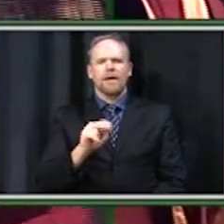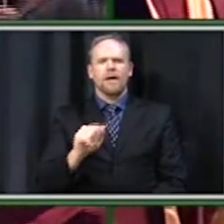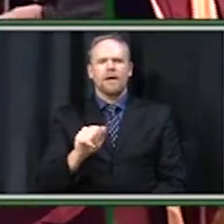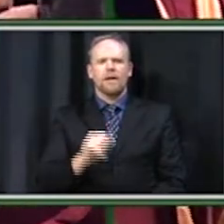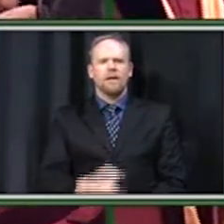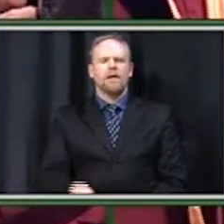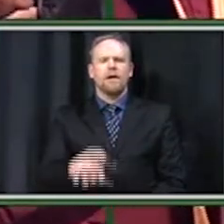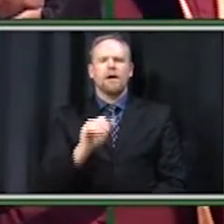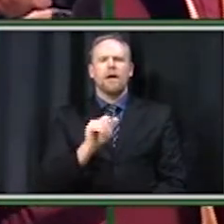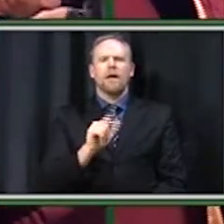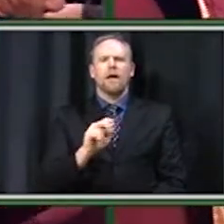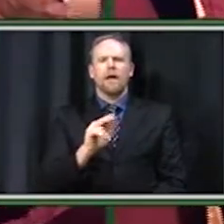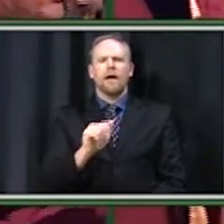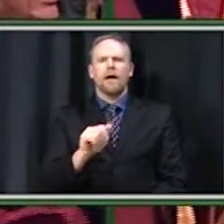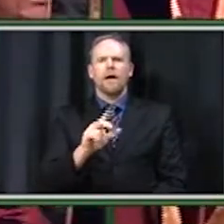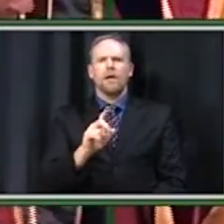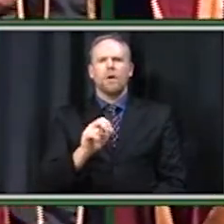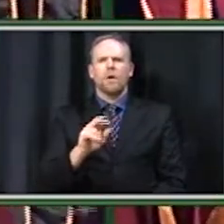Alana Goldberg.